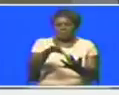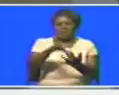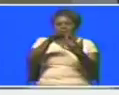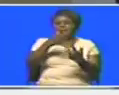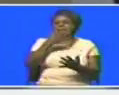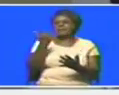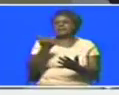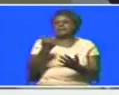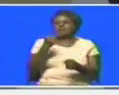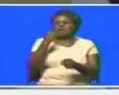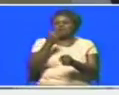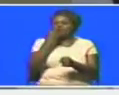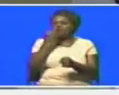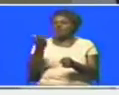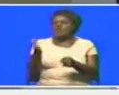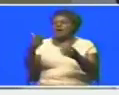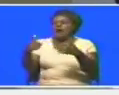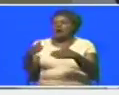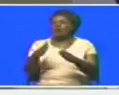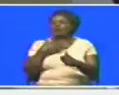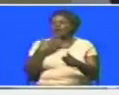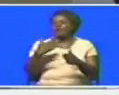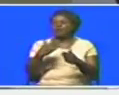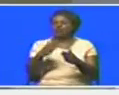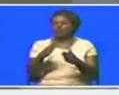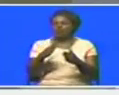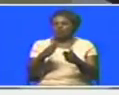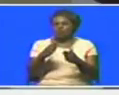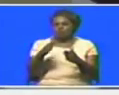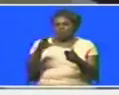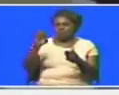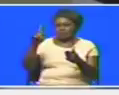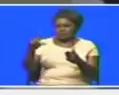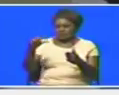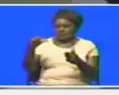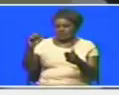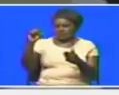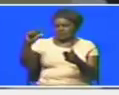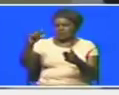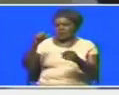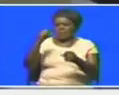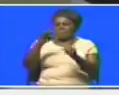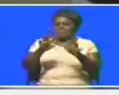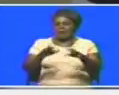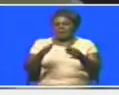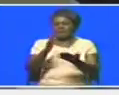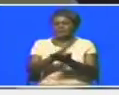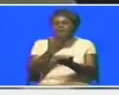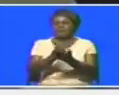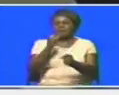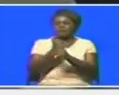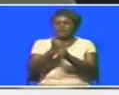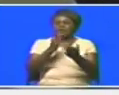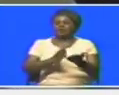lot of good stuff has gone out there. We want to sort of work with EAGC as a market partner and off-taker to ensure